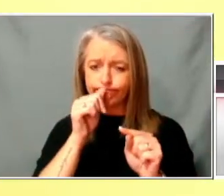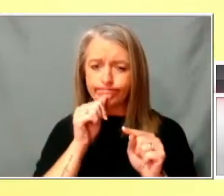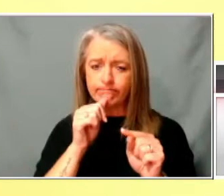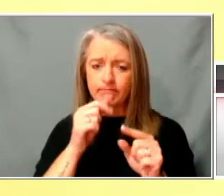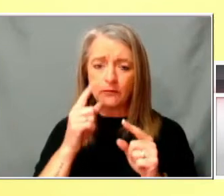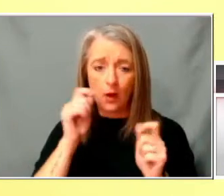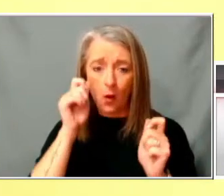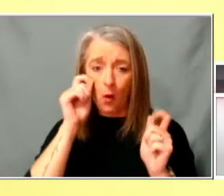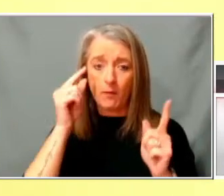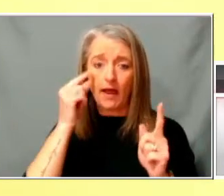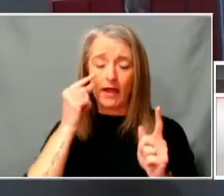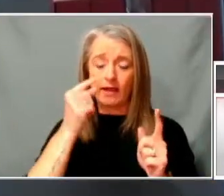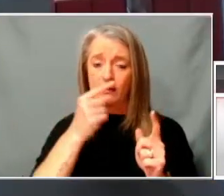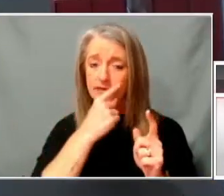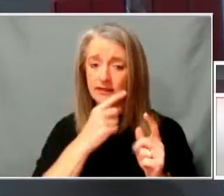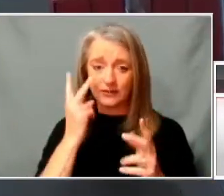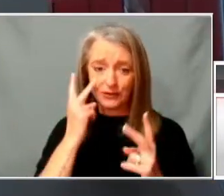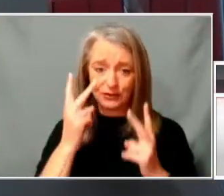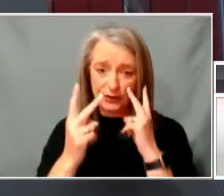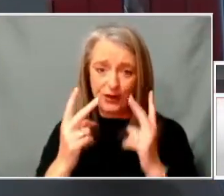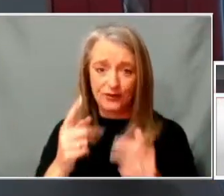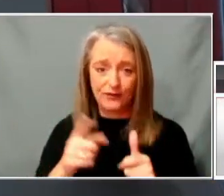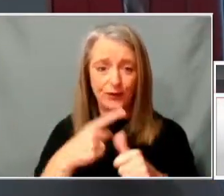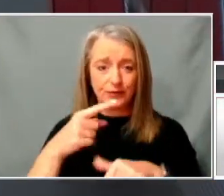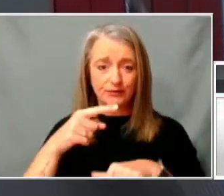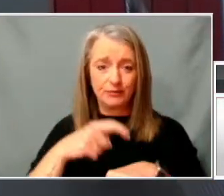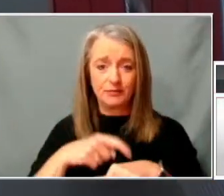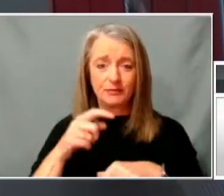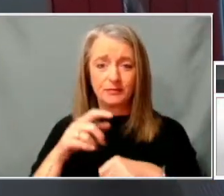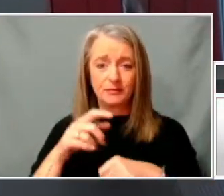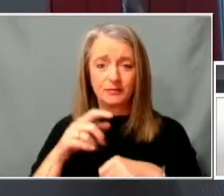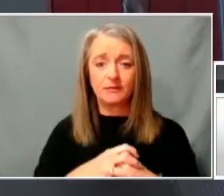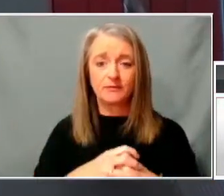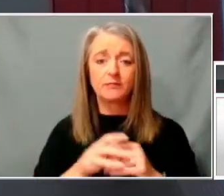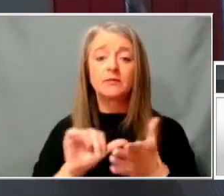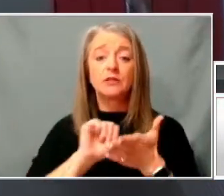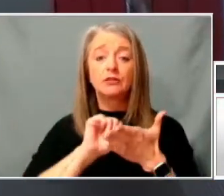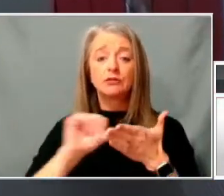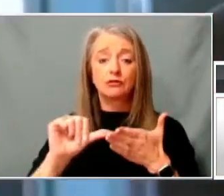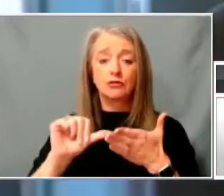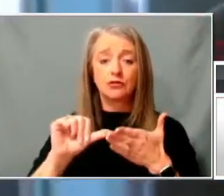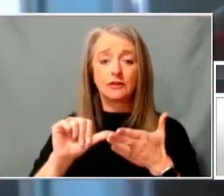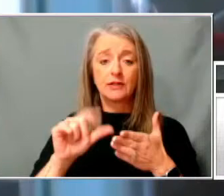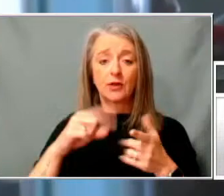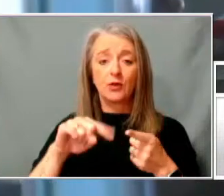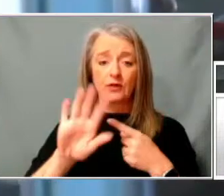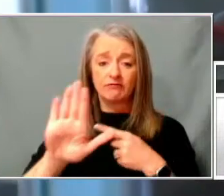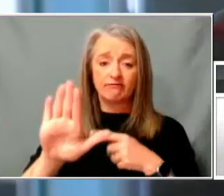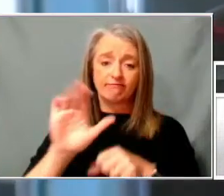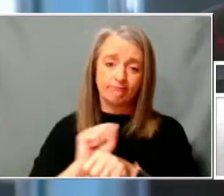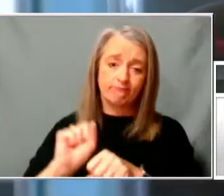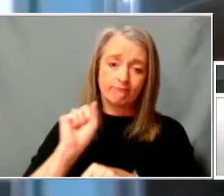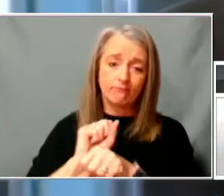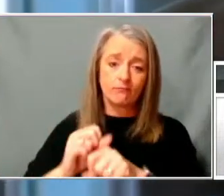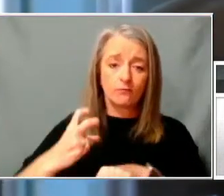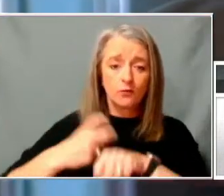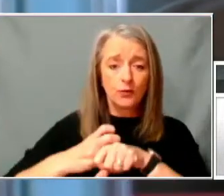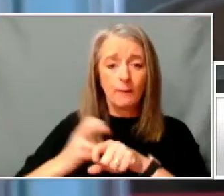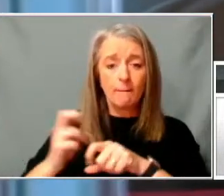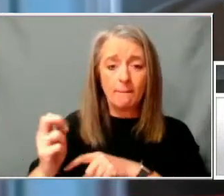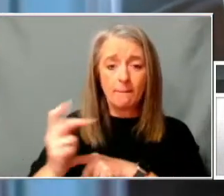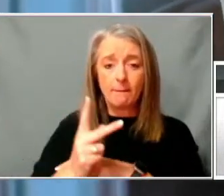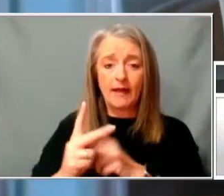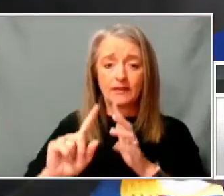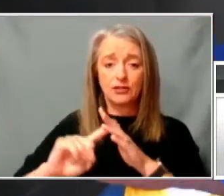my eyes, he was the first person I saw. I want 10 good reps. Post-surgery was when Wanye's hard work to get back in the game began with